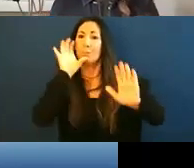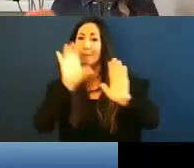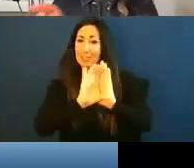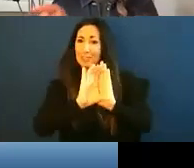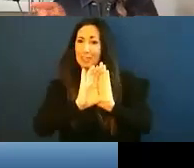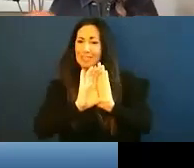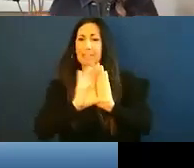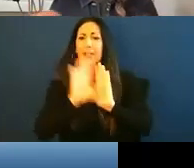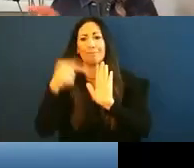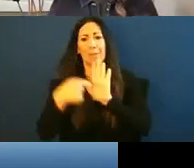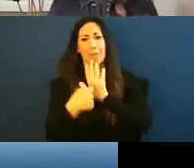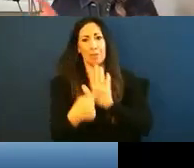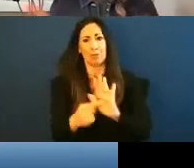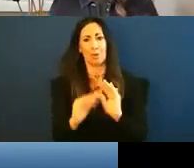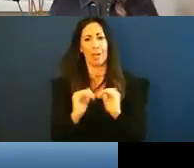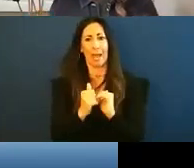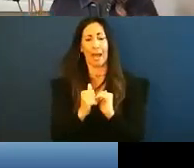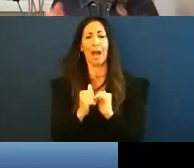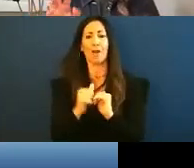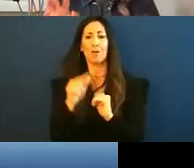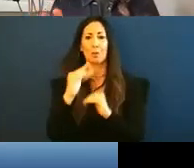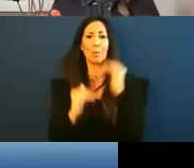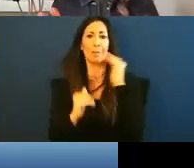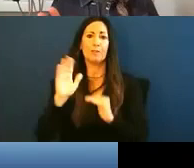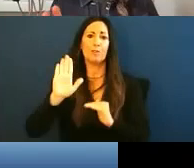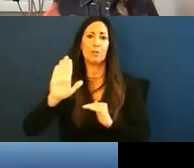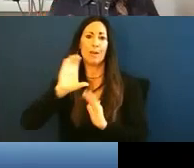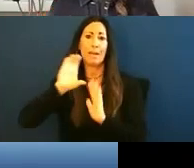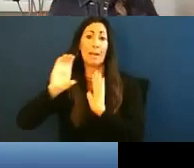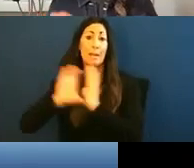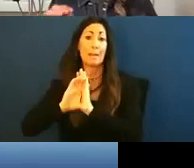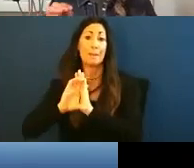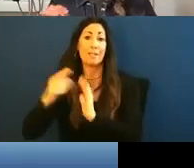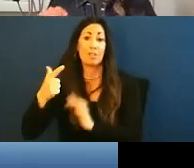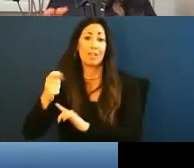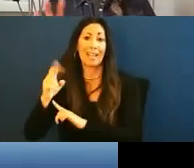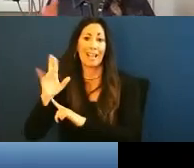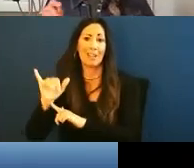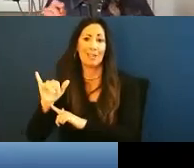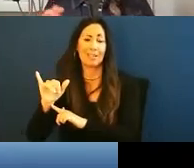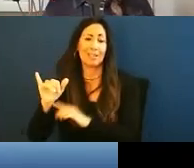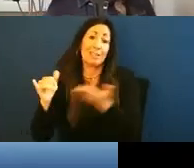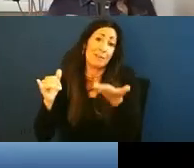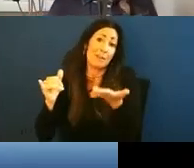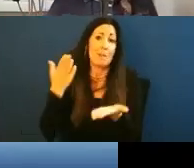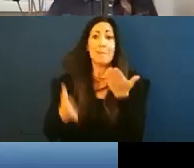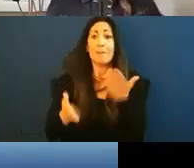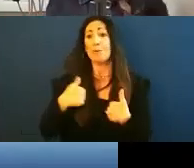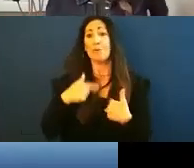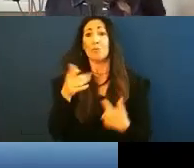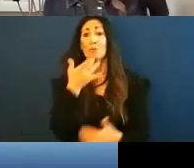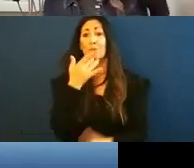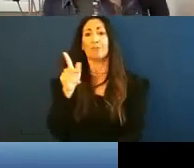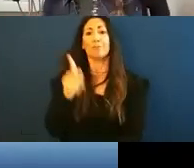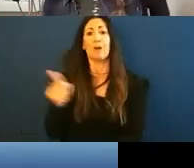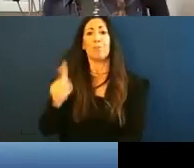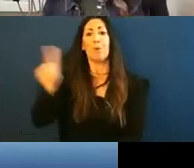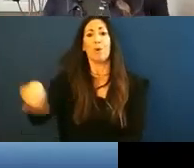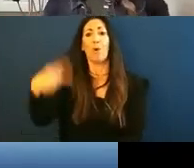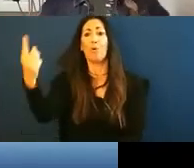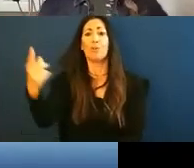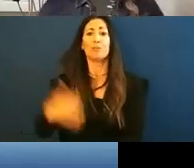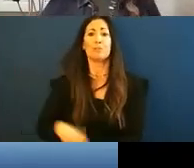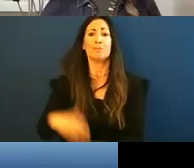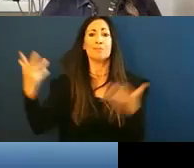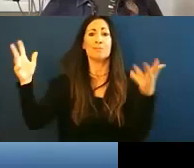show you how you build your image gallery. But maybe you don't. Maybe, like I said, you just have that PowerPoint and you're like, you know what, just land the plane. Give